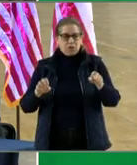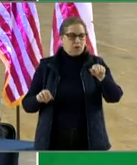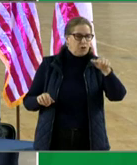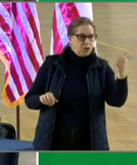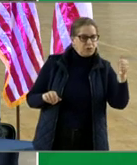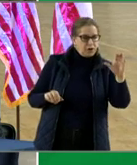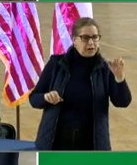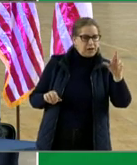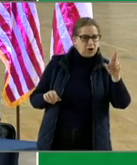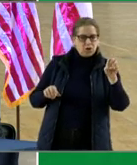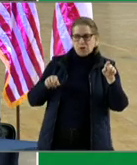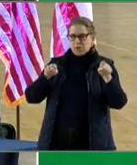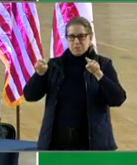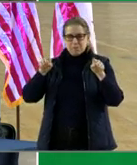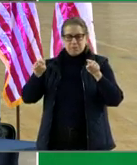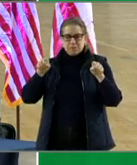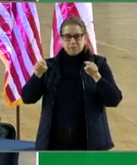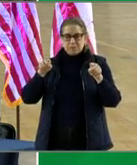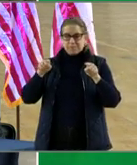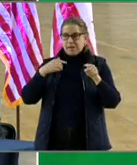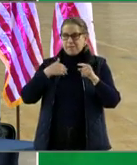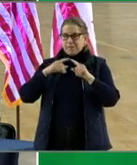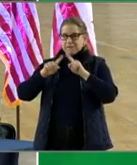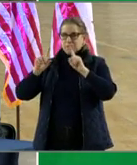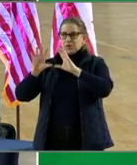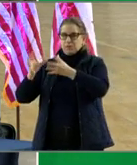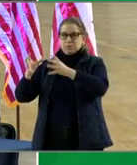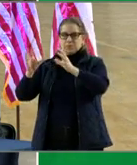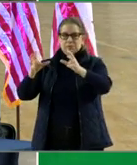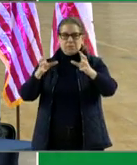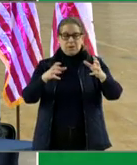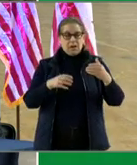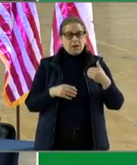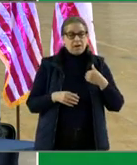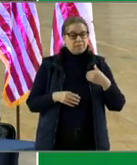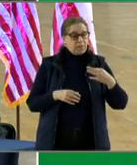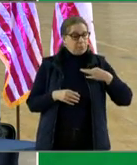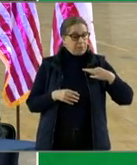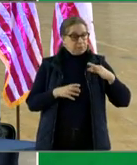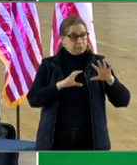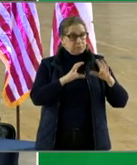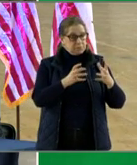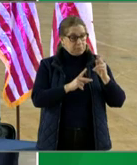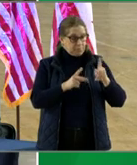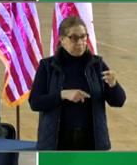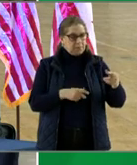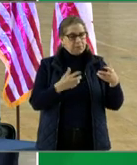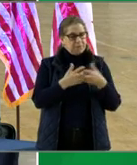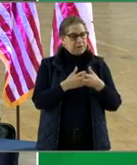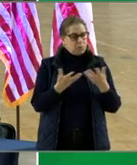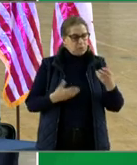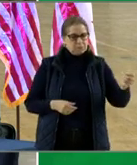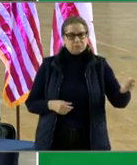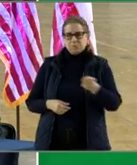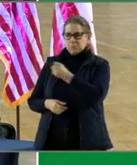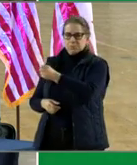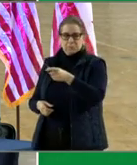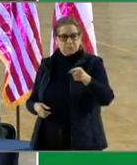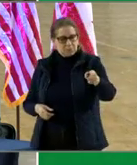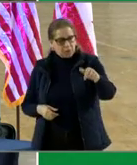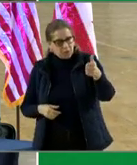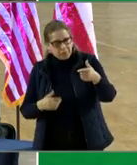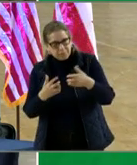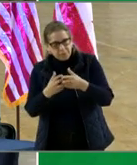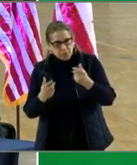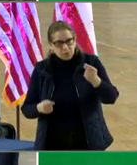support with. So we will assess every applicant for the Medical Reserve Corps for the appropriate task for them. Thank you. And that's